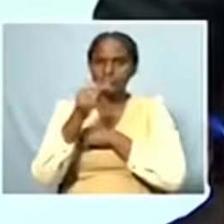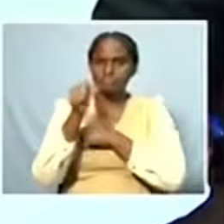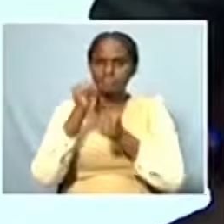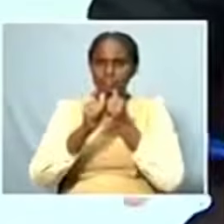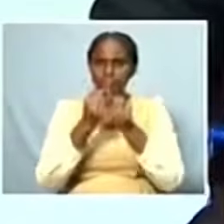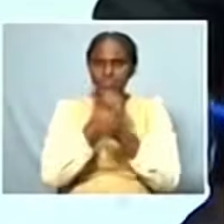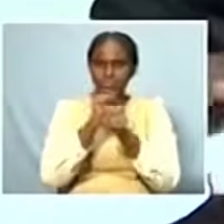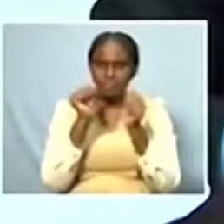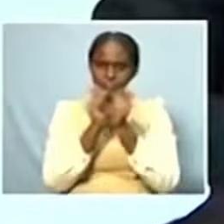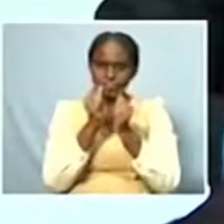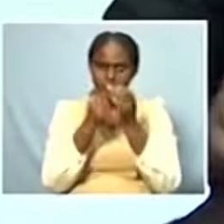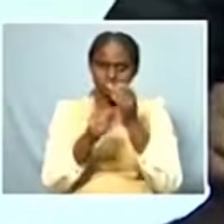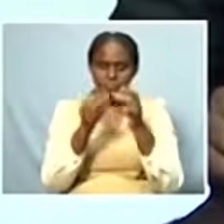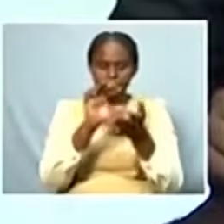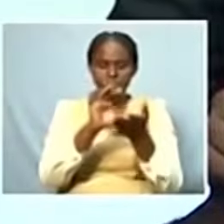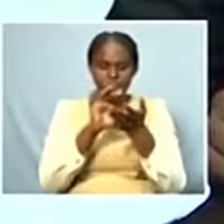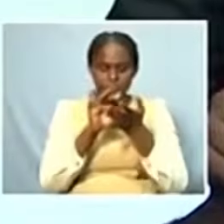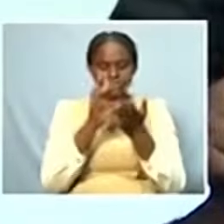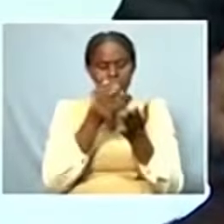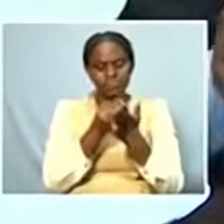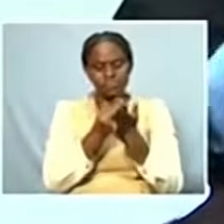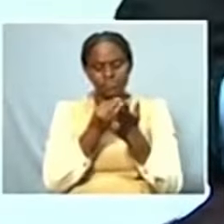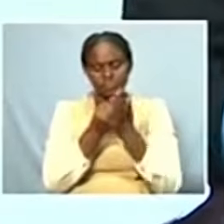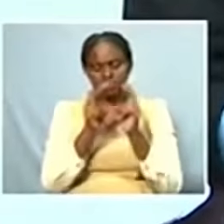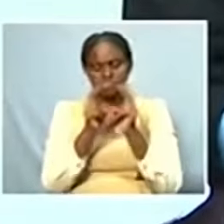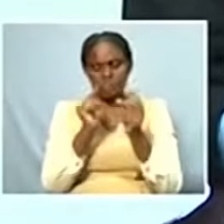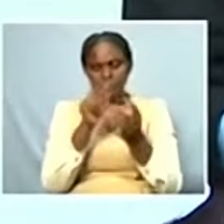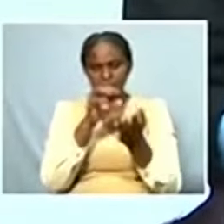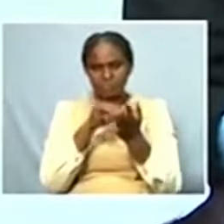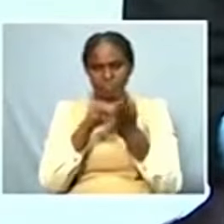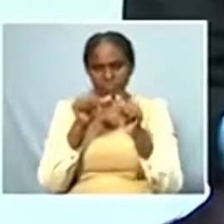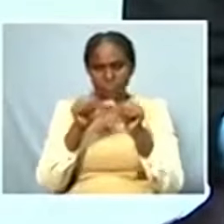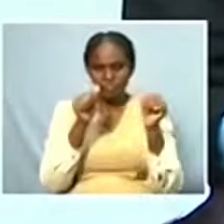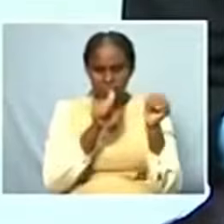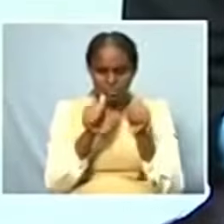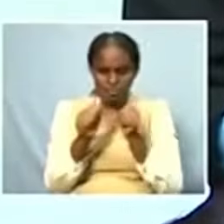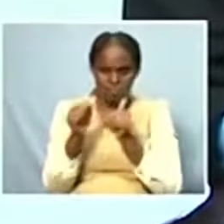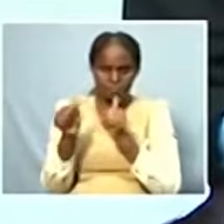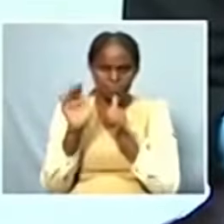with debt recovery. So these matters are still very active.